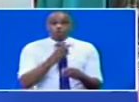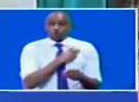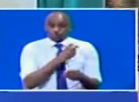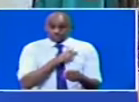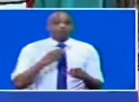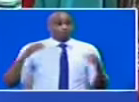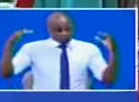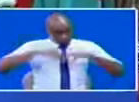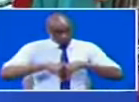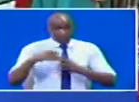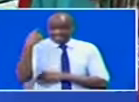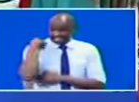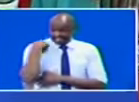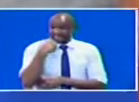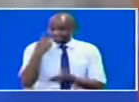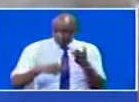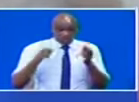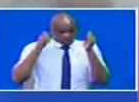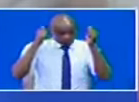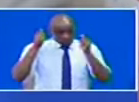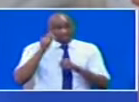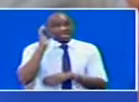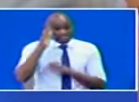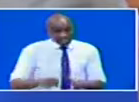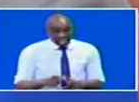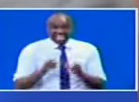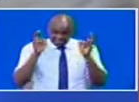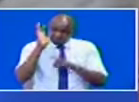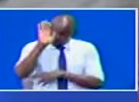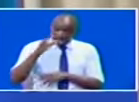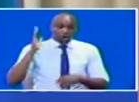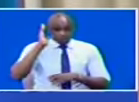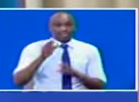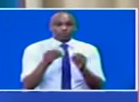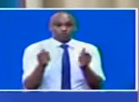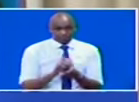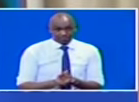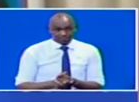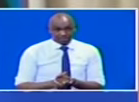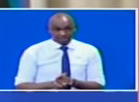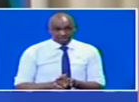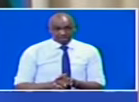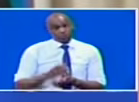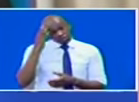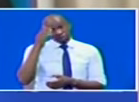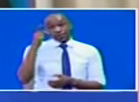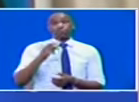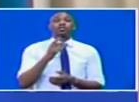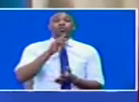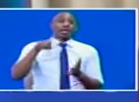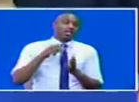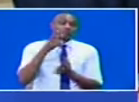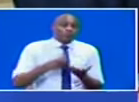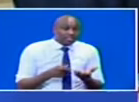chair yesterday assured the striking Don's that their issues would be looked into. You know, negotiation does not mean 1 hour, 2 days, three, 4 days.